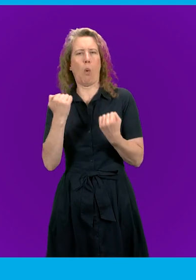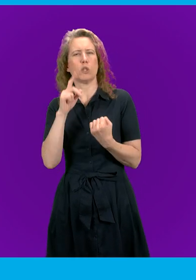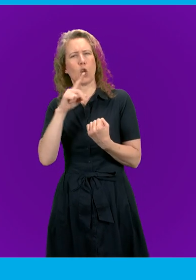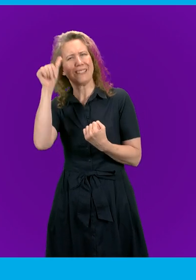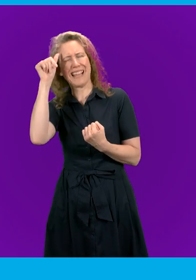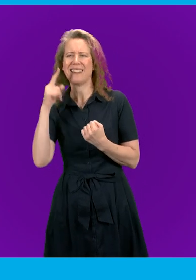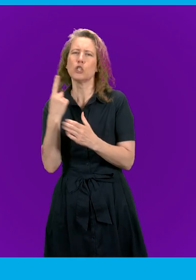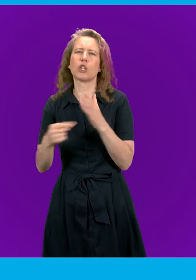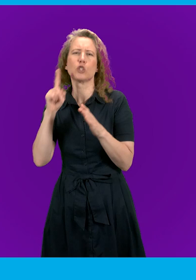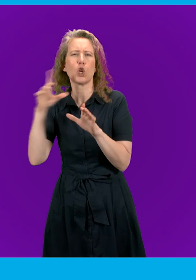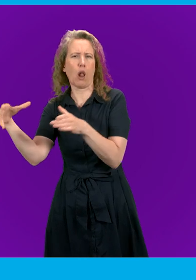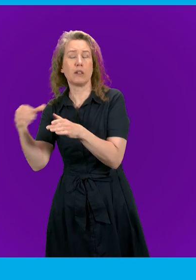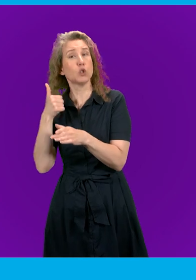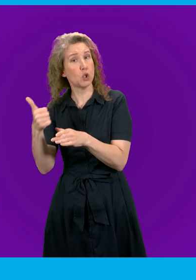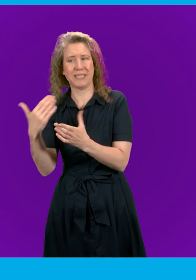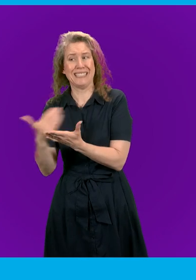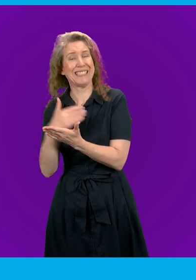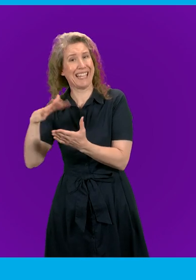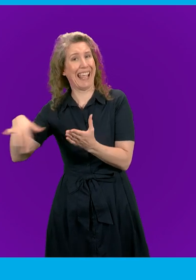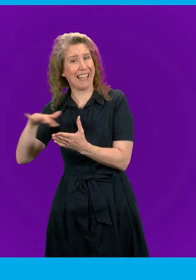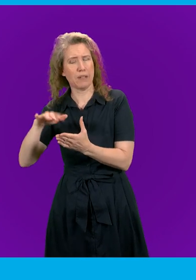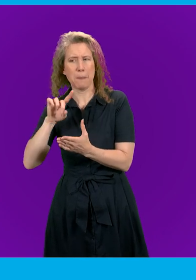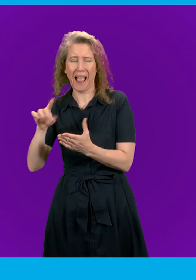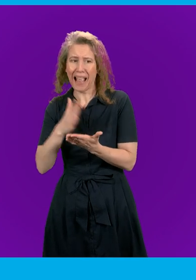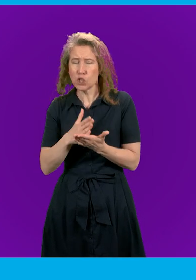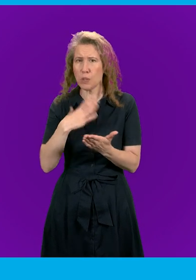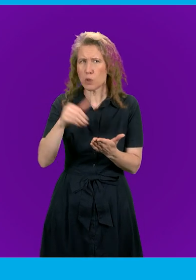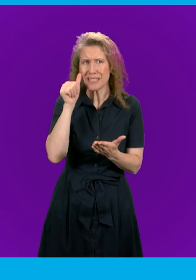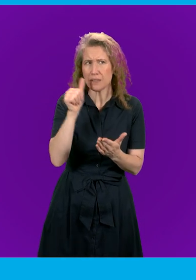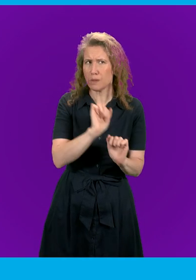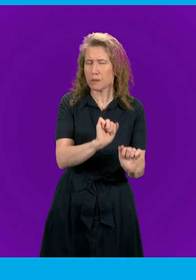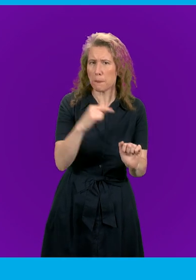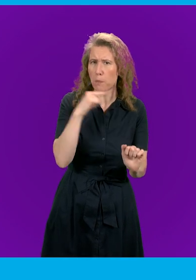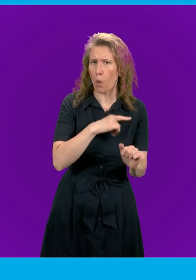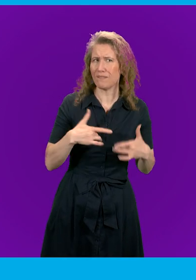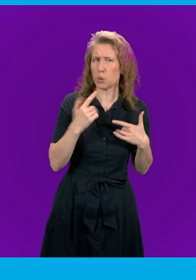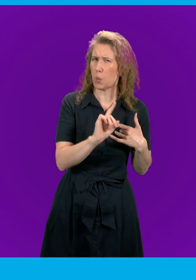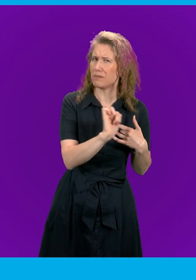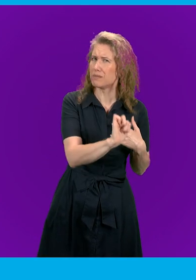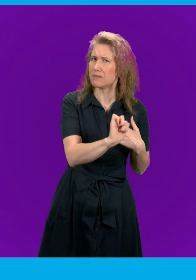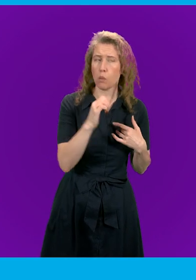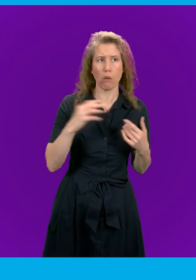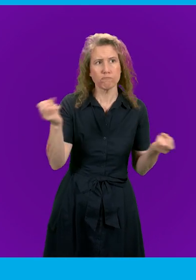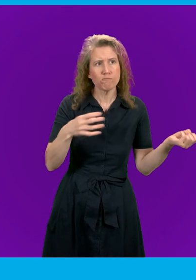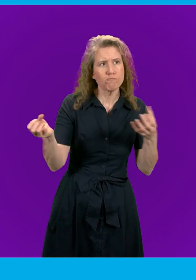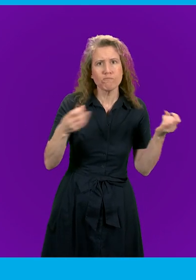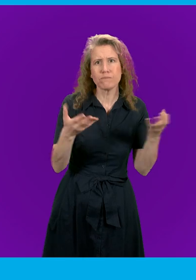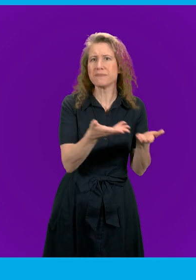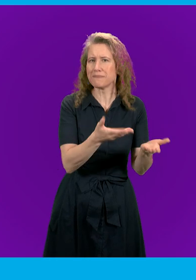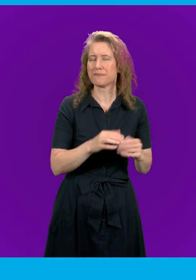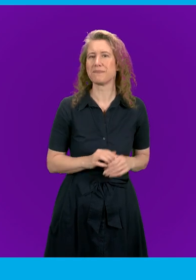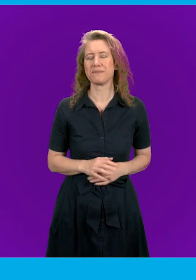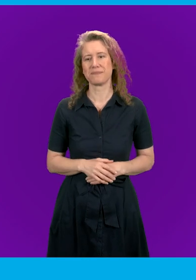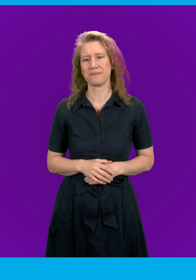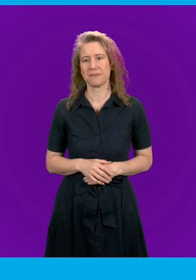and it was good and it was a safe space, but you want to hear boys' opinions as well because first off means